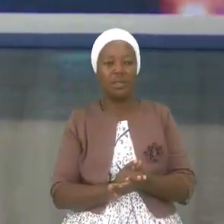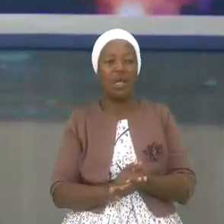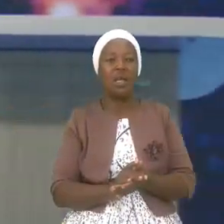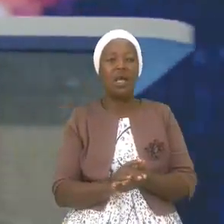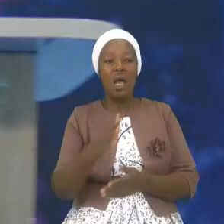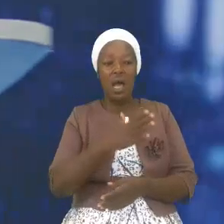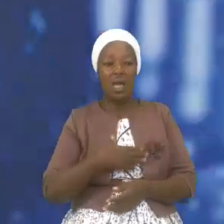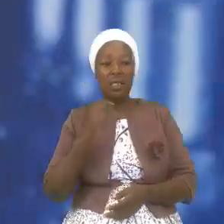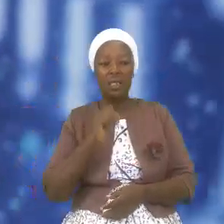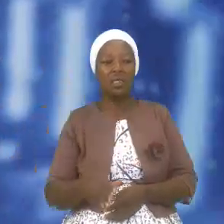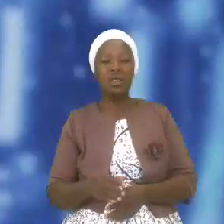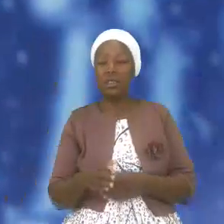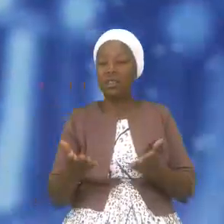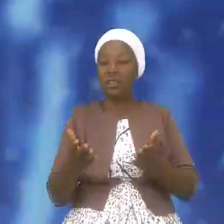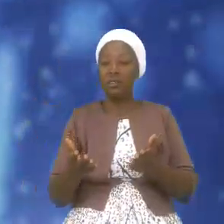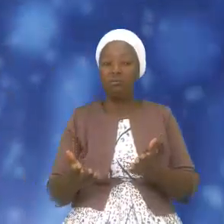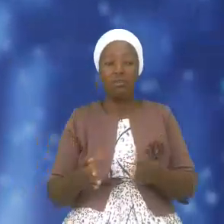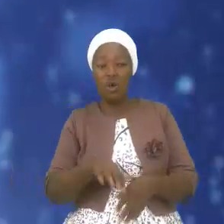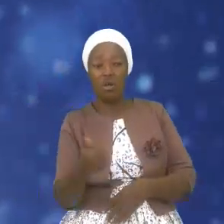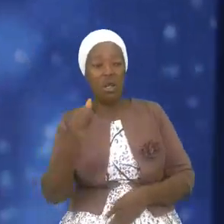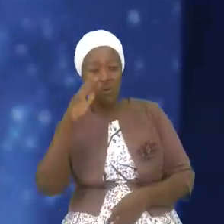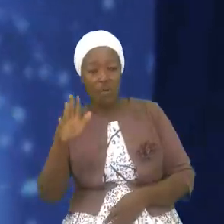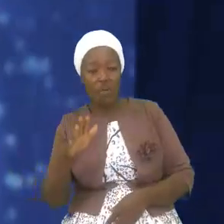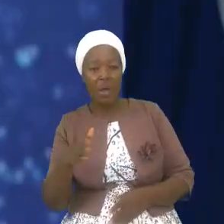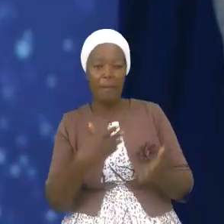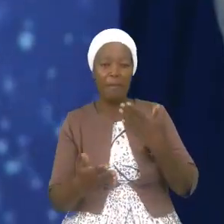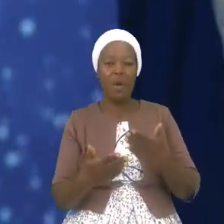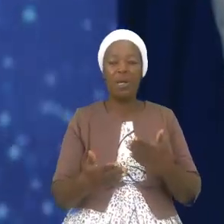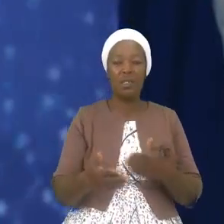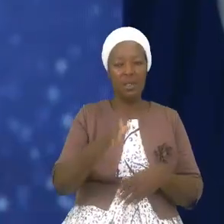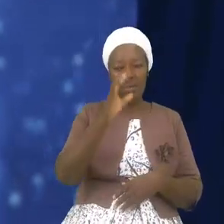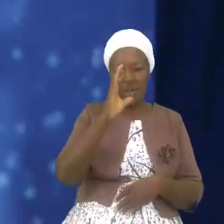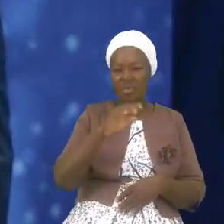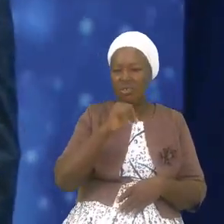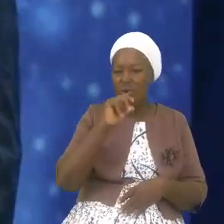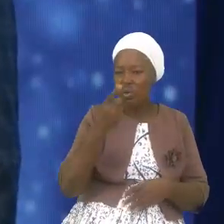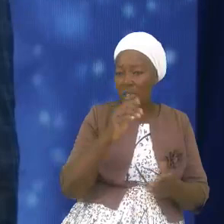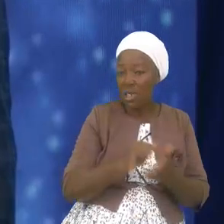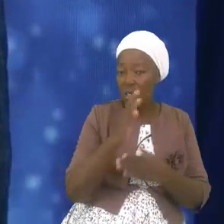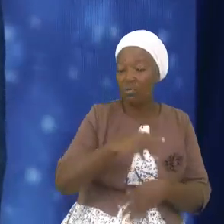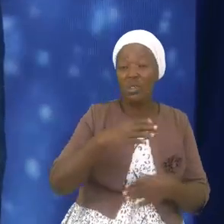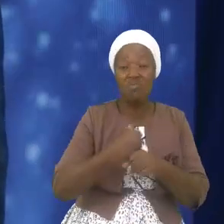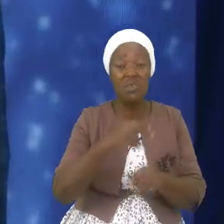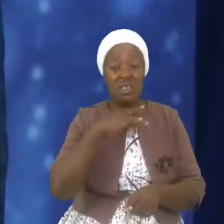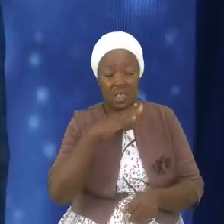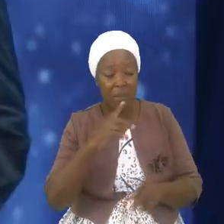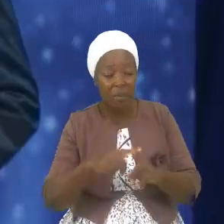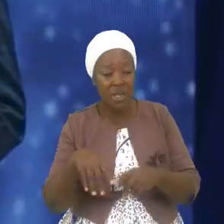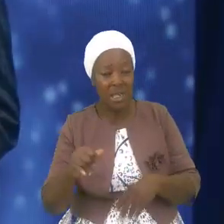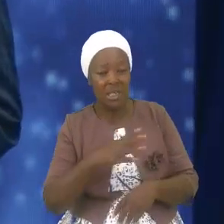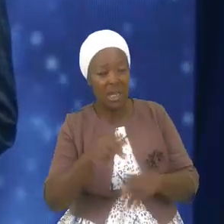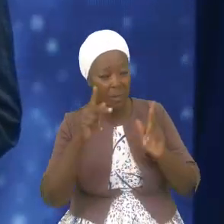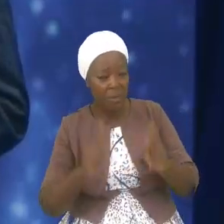also an agent of defilement. He called all those people together,